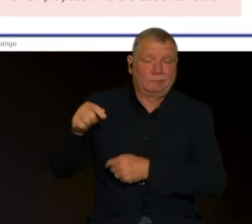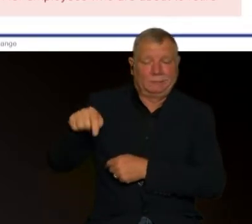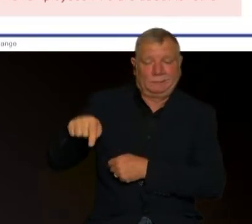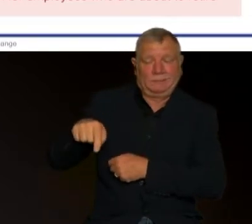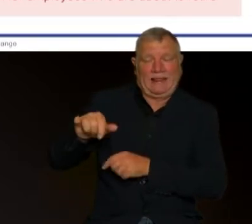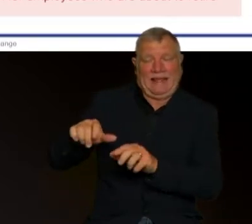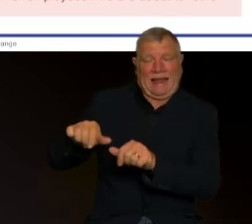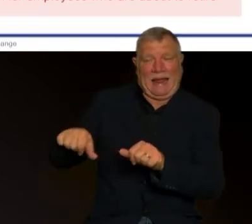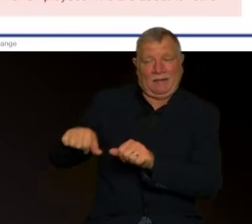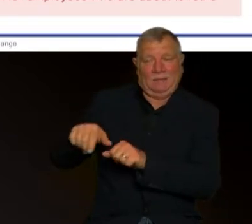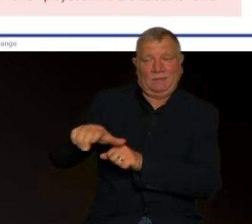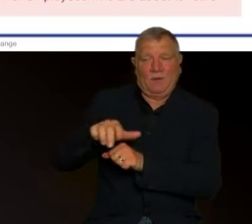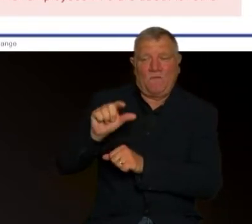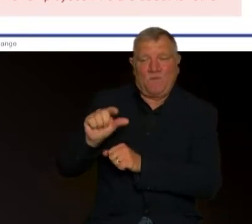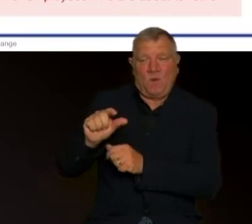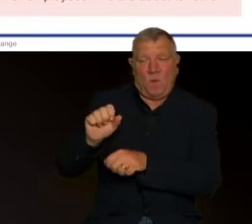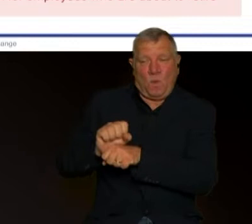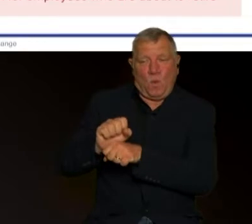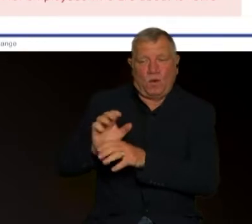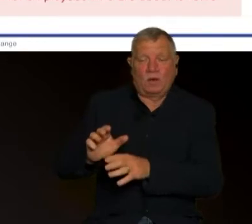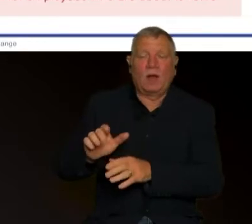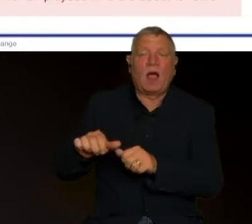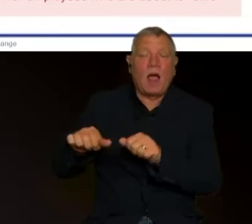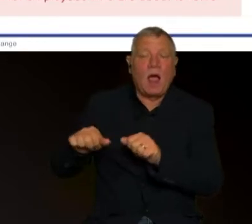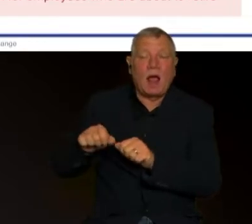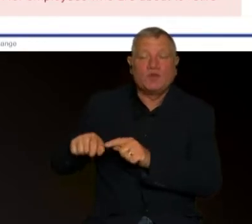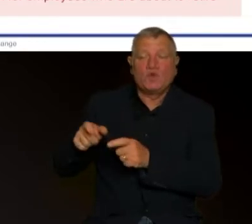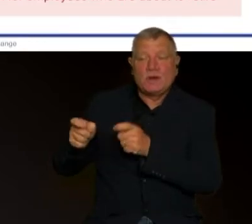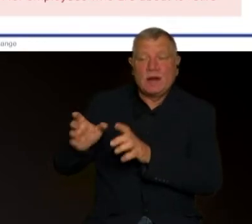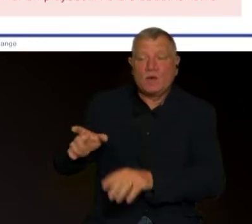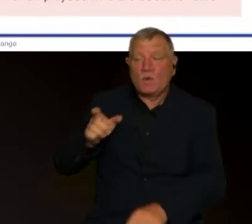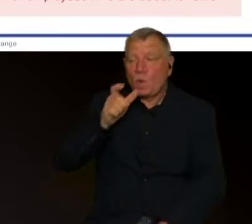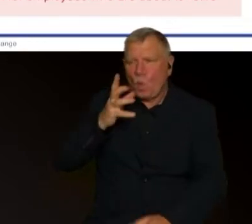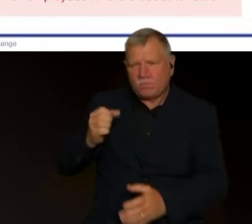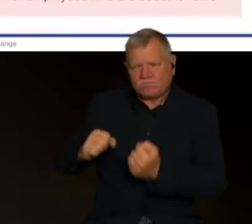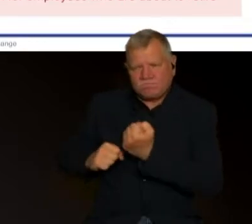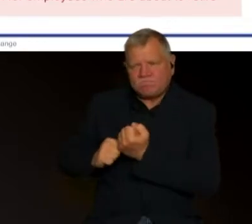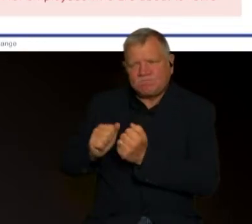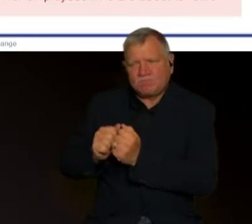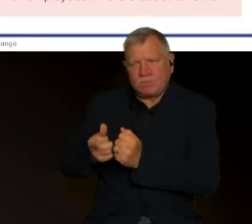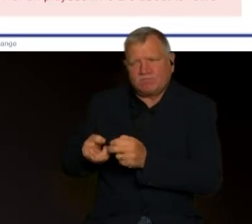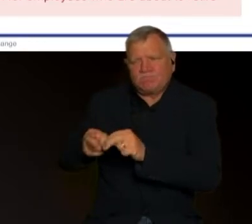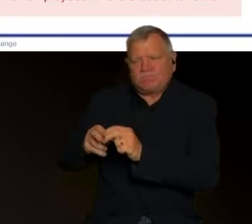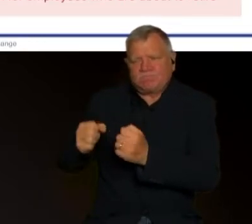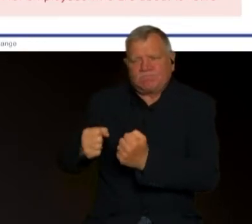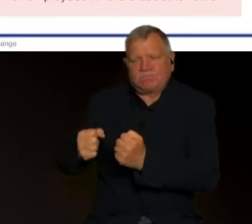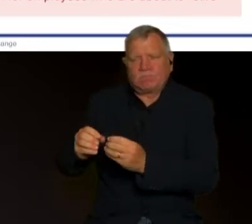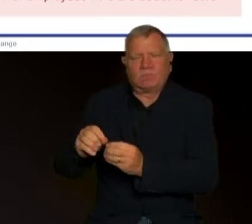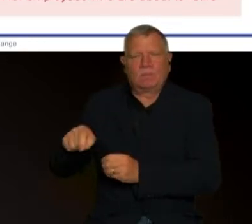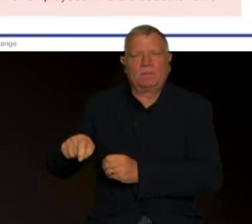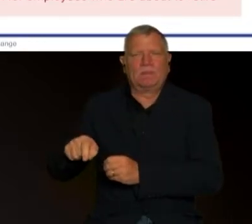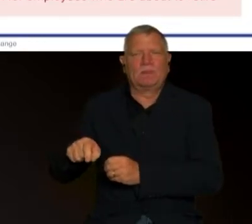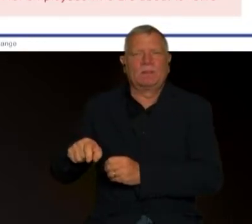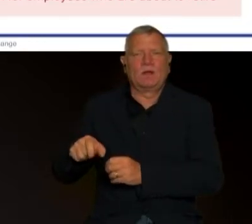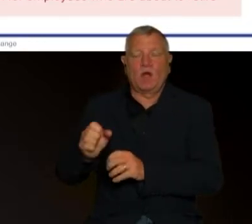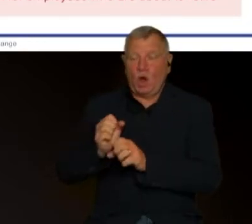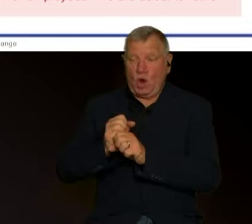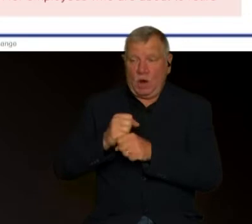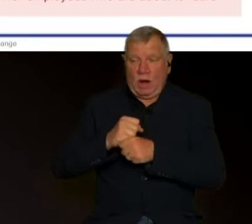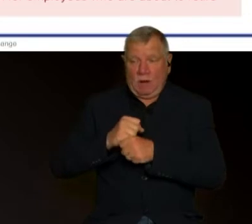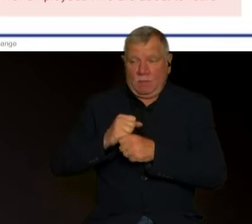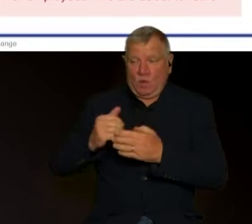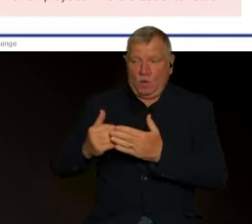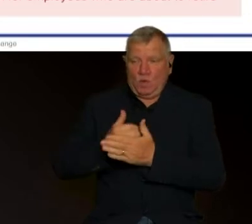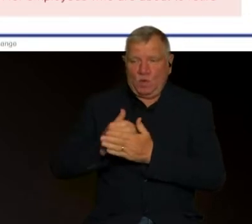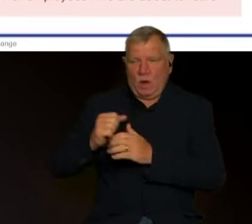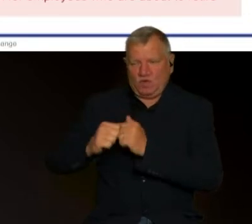abandoned, and there were very few employees left there, and an area that the director wanted to strengthen, the director of